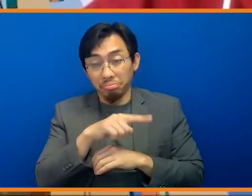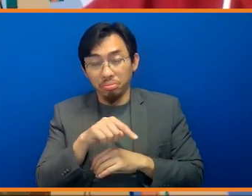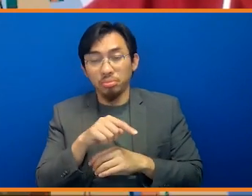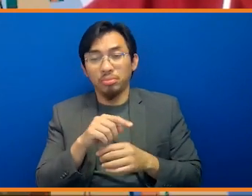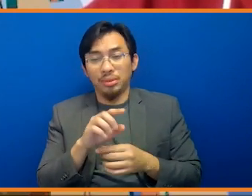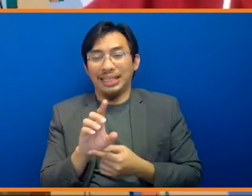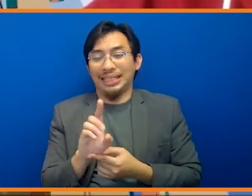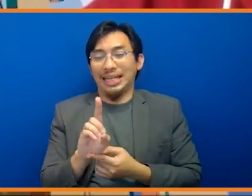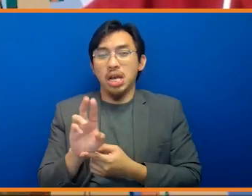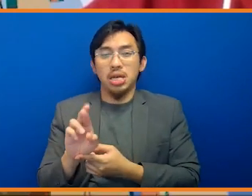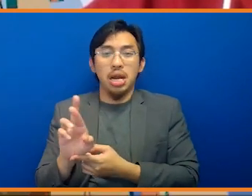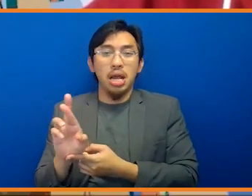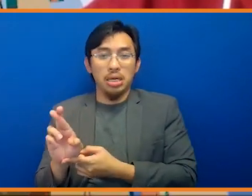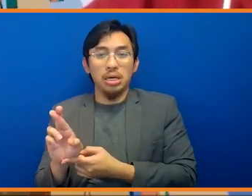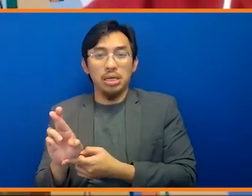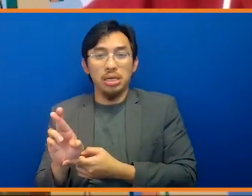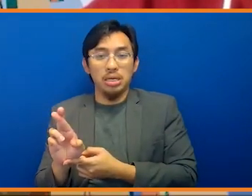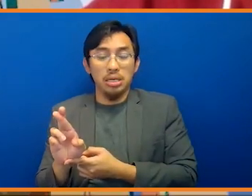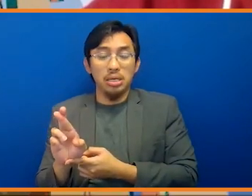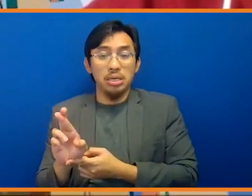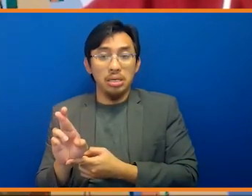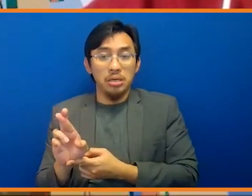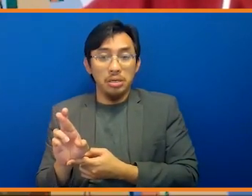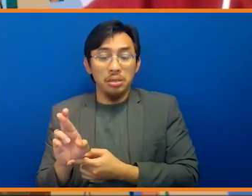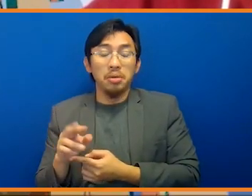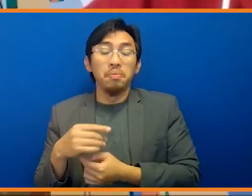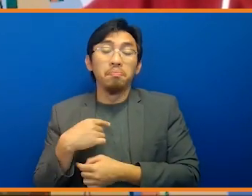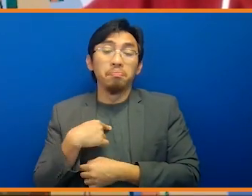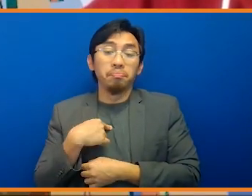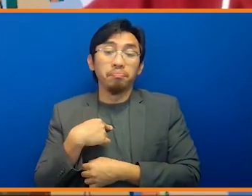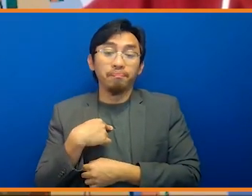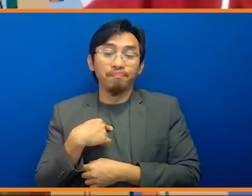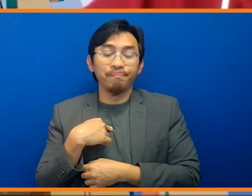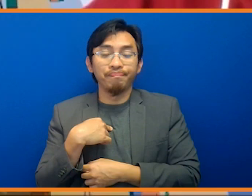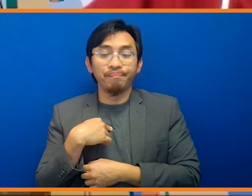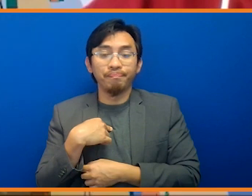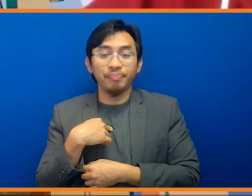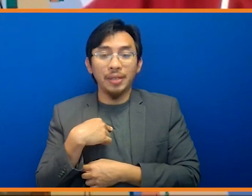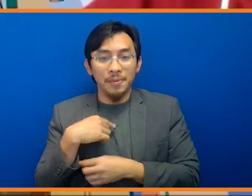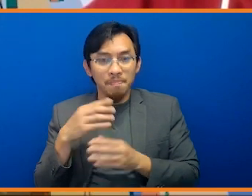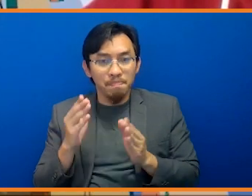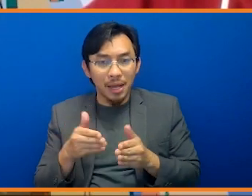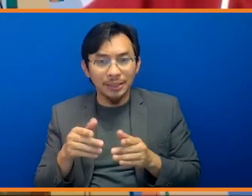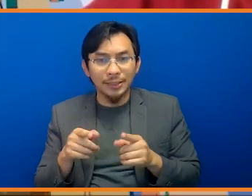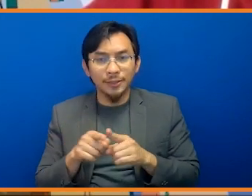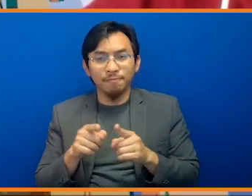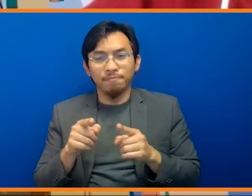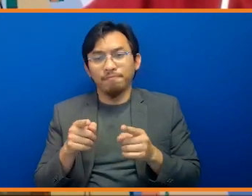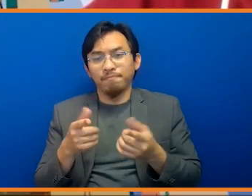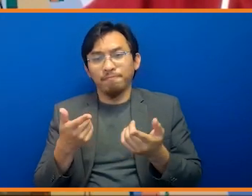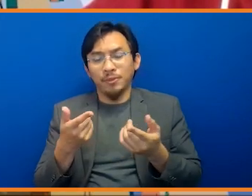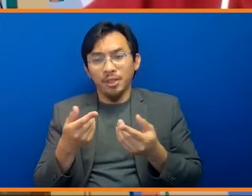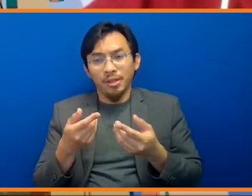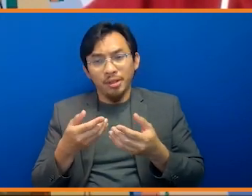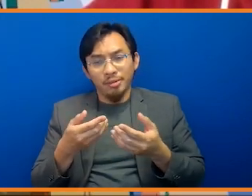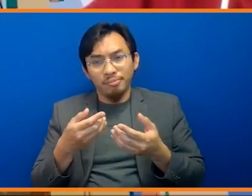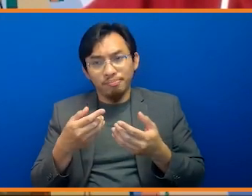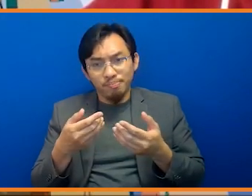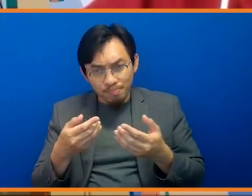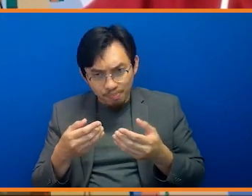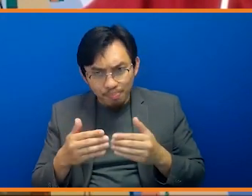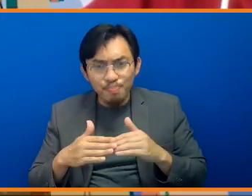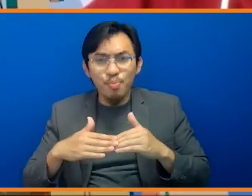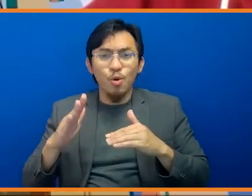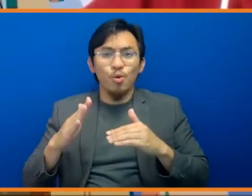the disaster risk reduction lessons. So I like to if I could I like to expand to some of